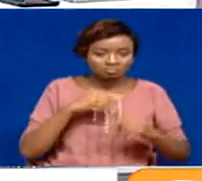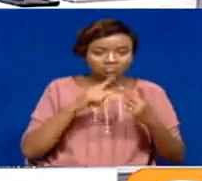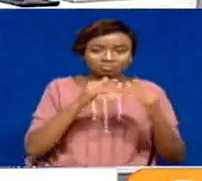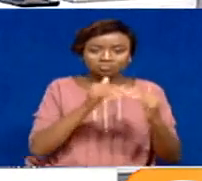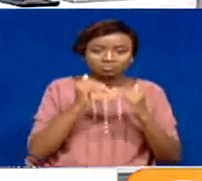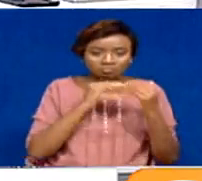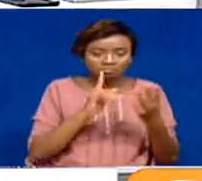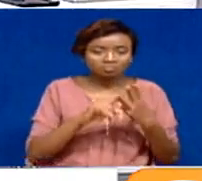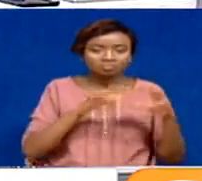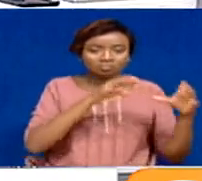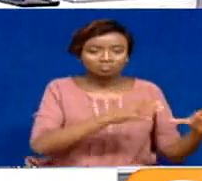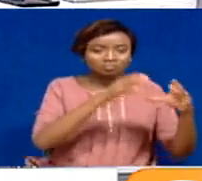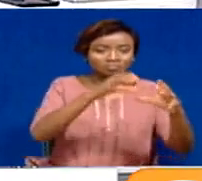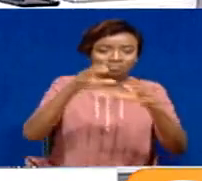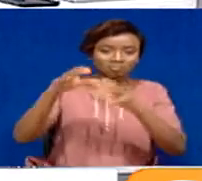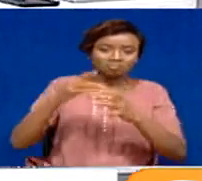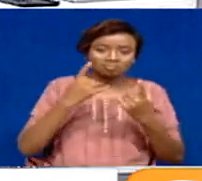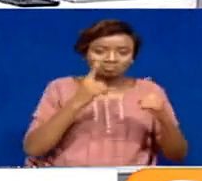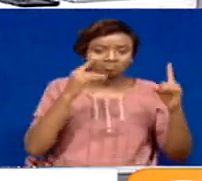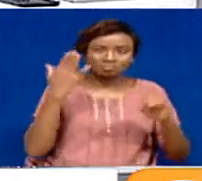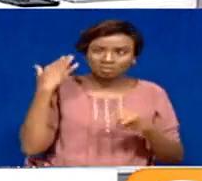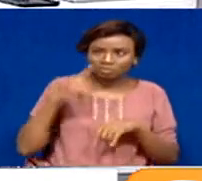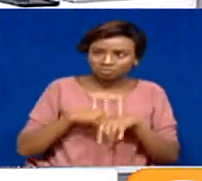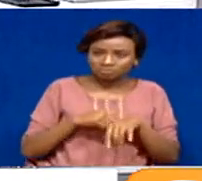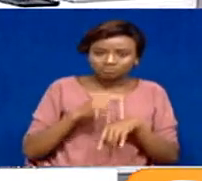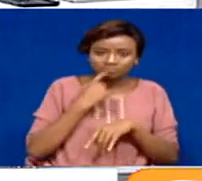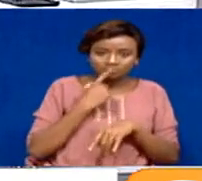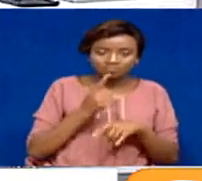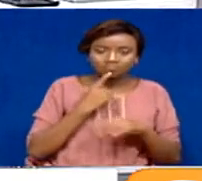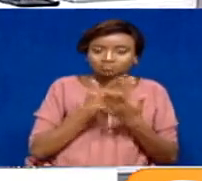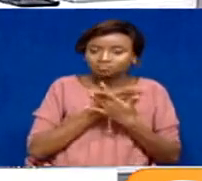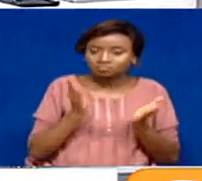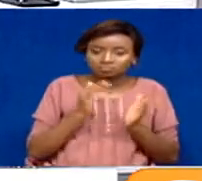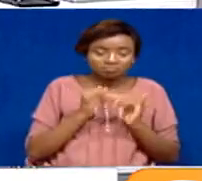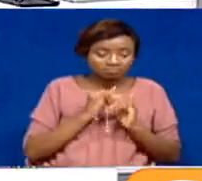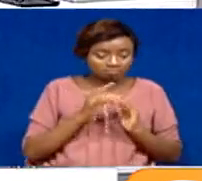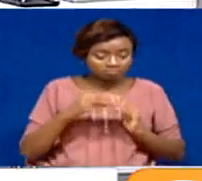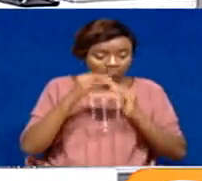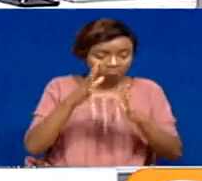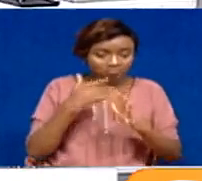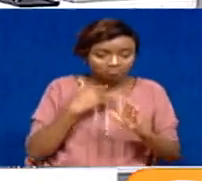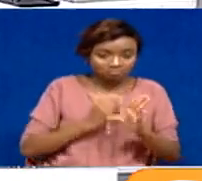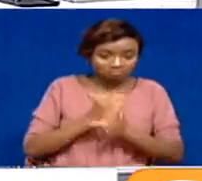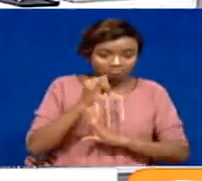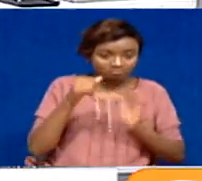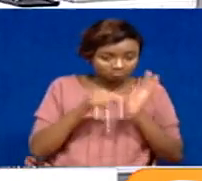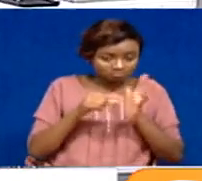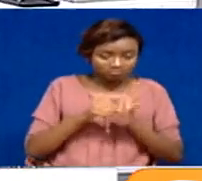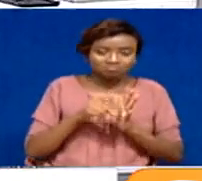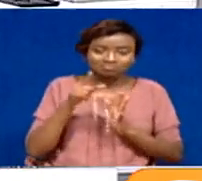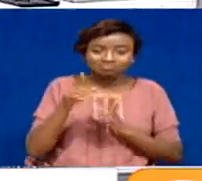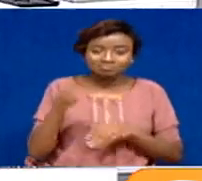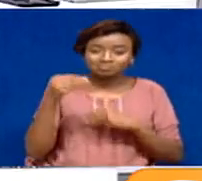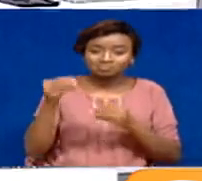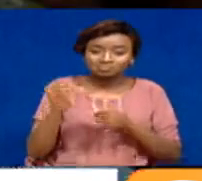and multi-party, especially during the Moi era. Karua said any leader with integrity issues should not be given a chance to